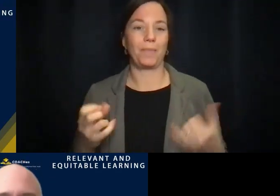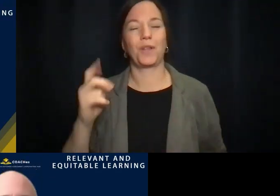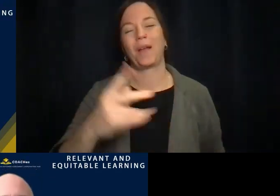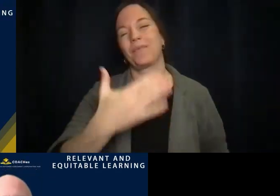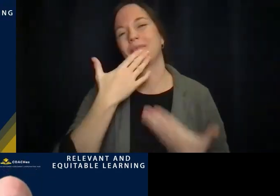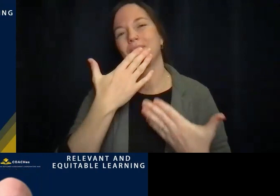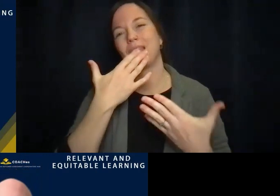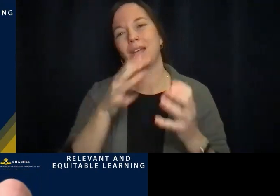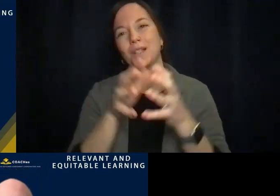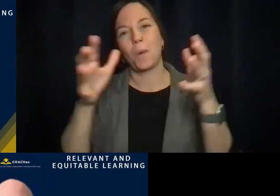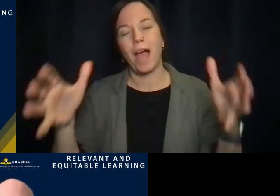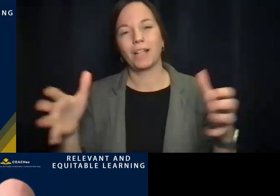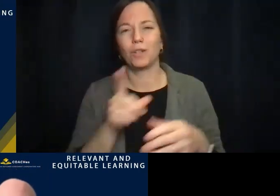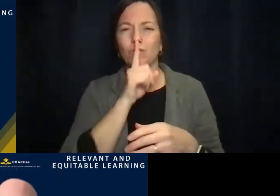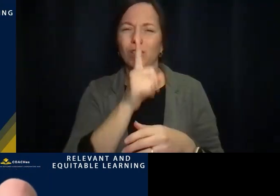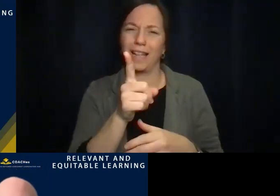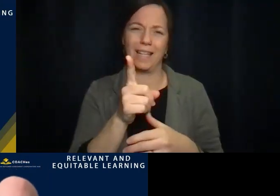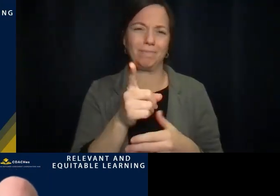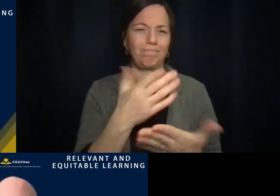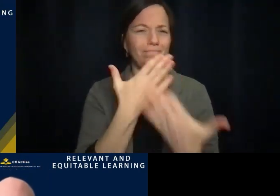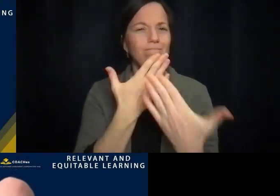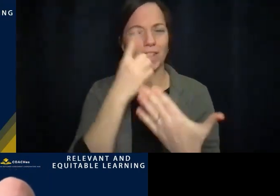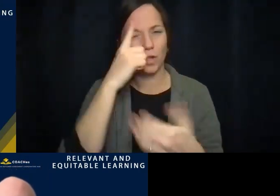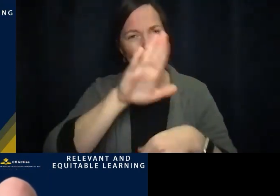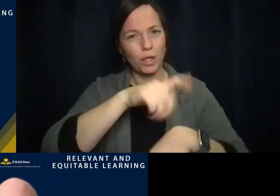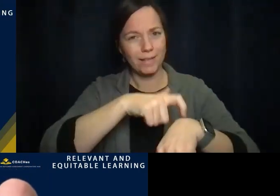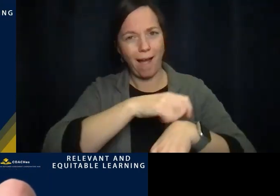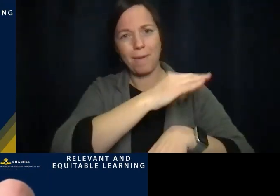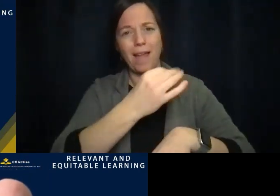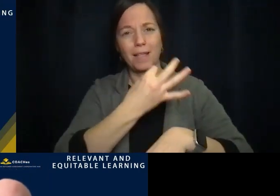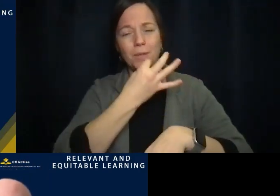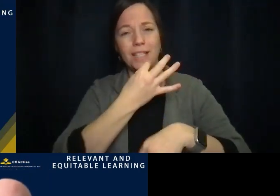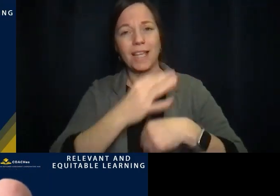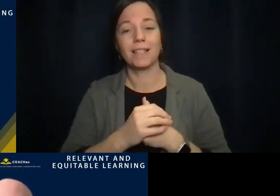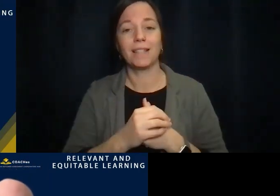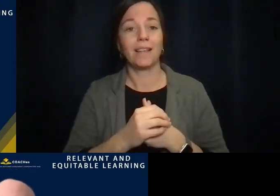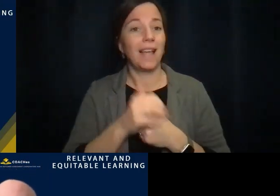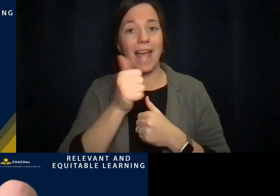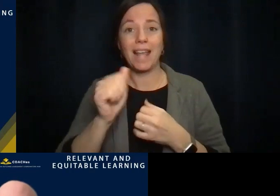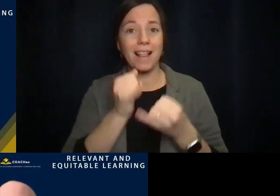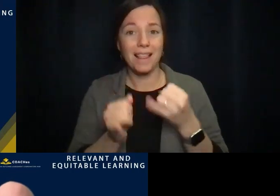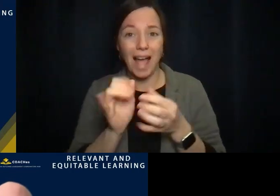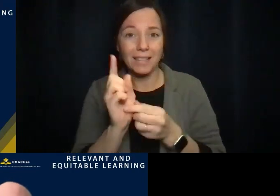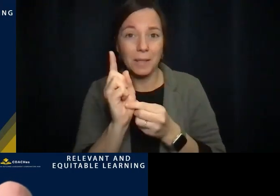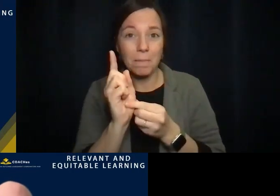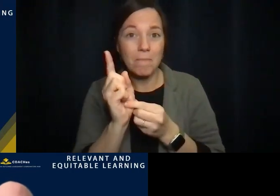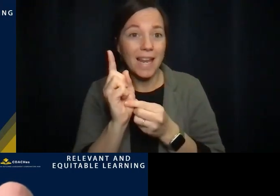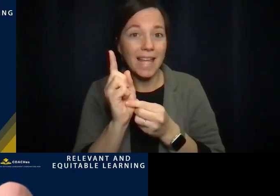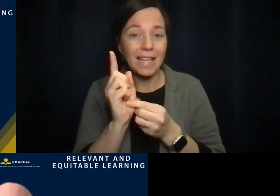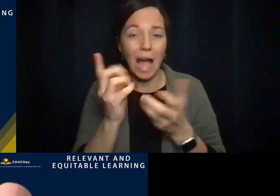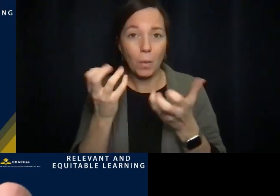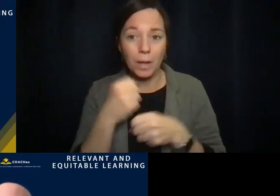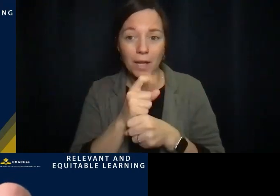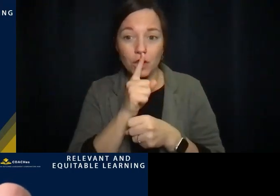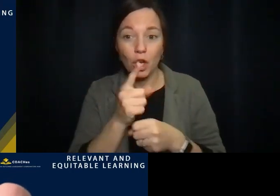much. We are just so grateful for your time and expertise. Any last minute, I still would like to make sure we have 3-4 minutes